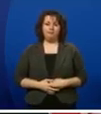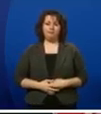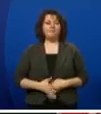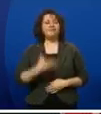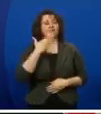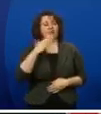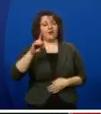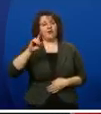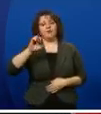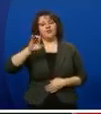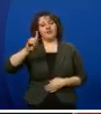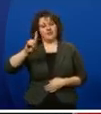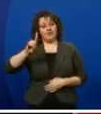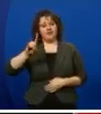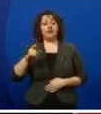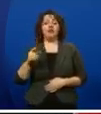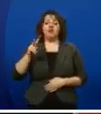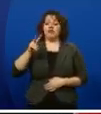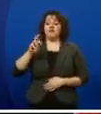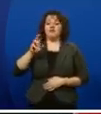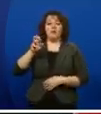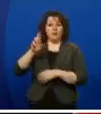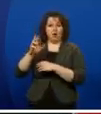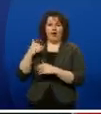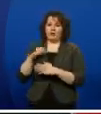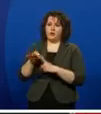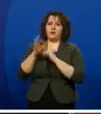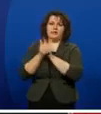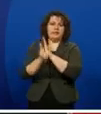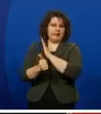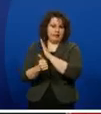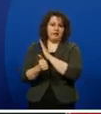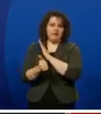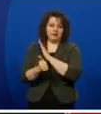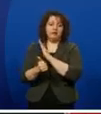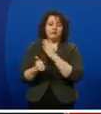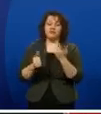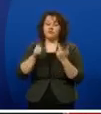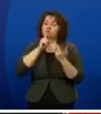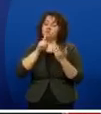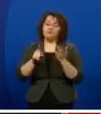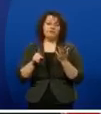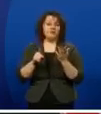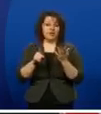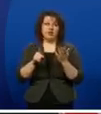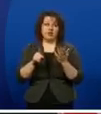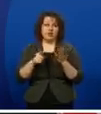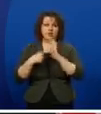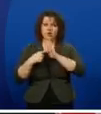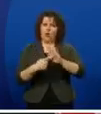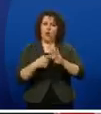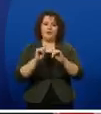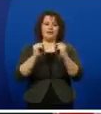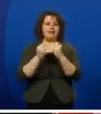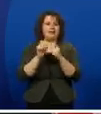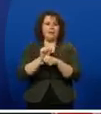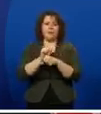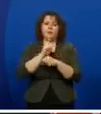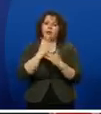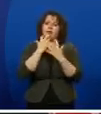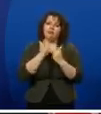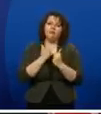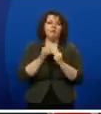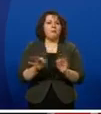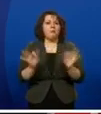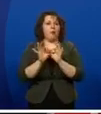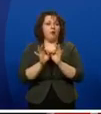Thank you, David. Vermeer certainly brings a unique skill set to the effort, and it is a real testament, I think, to the value of teamwork between your